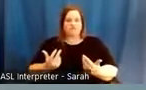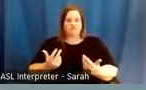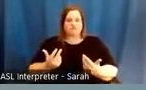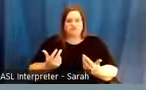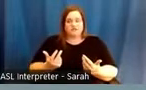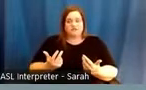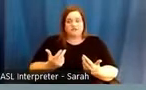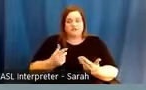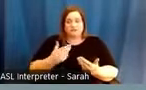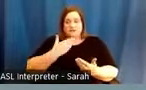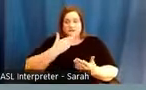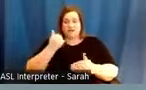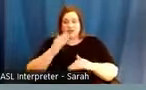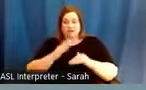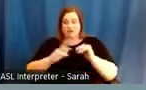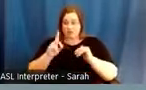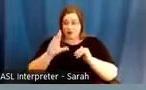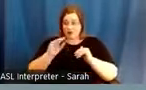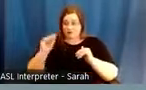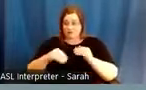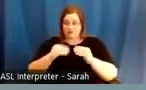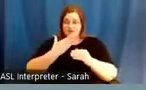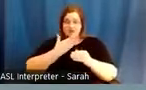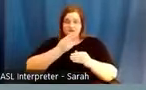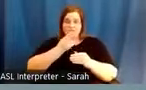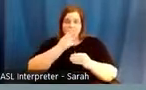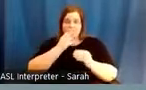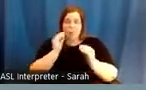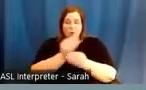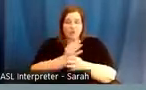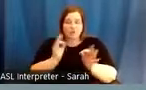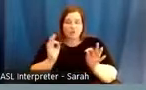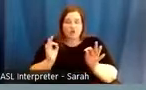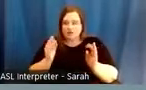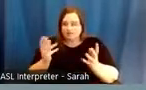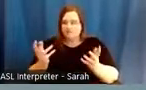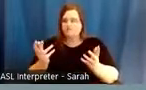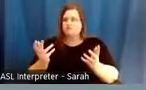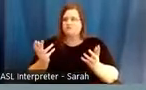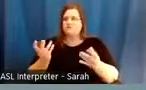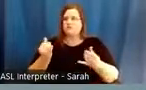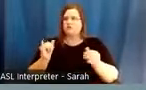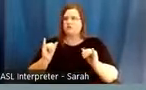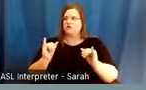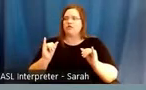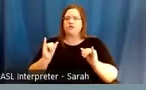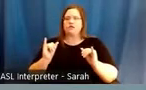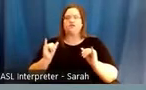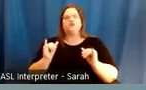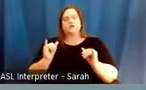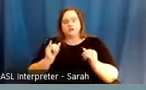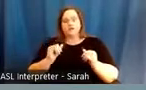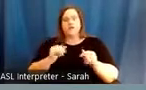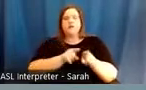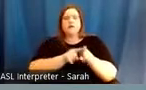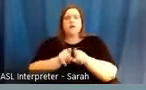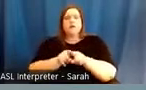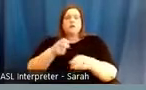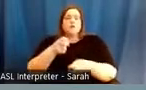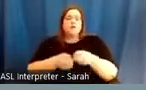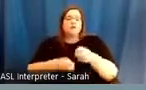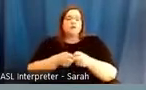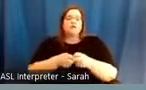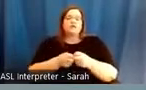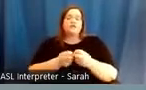than 100% smoke free? Seriously, like, you know, and there's also issues with